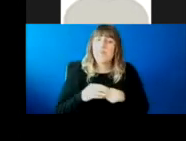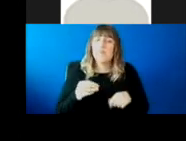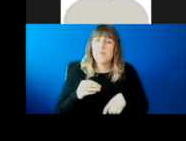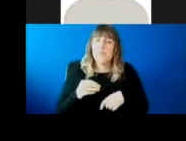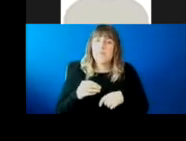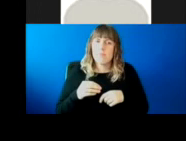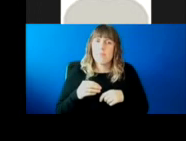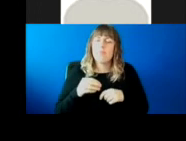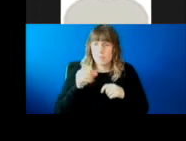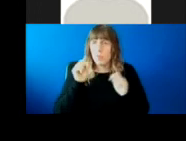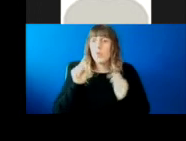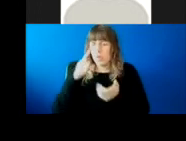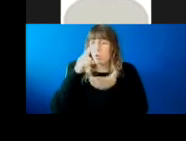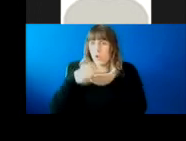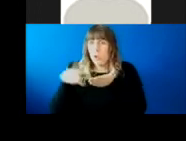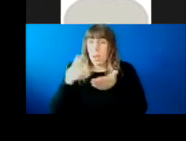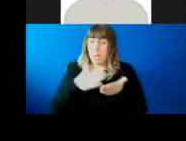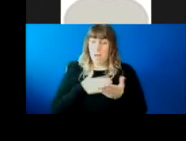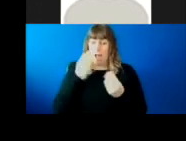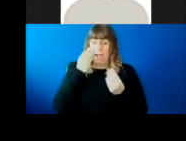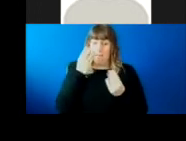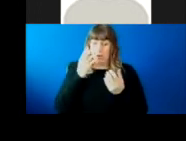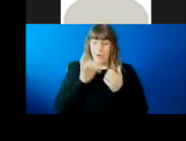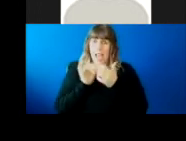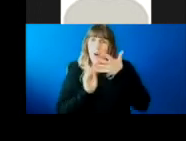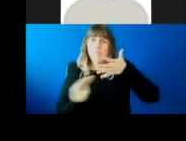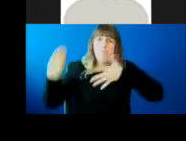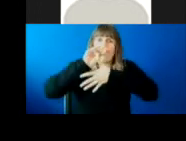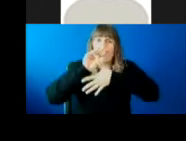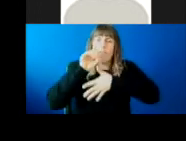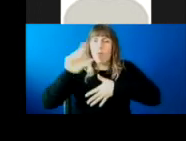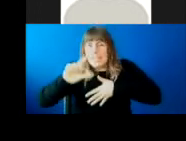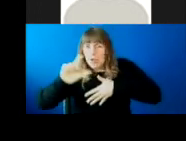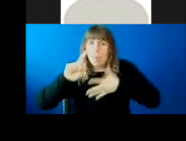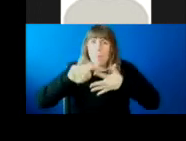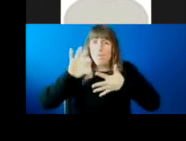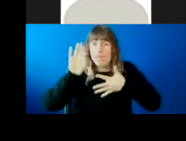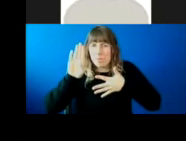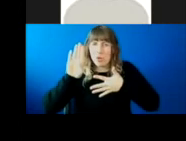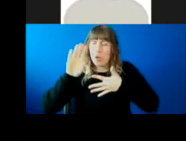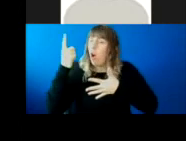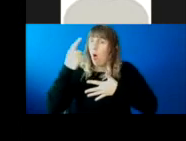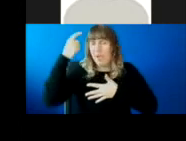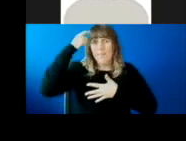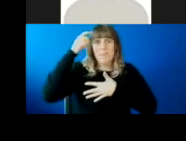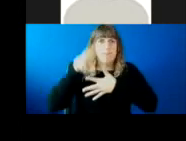to sort of surface your content higher on Facebook and Instagram. The two ones we always keep in mind